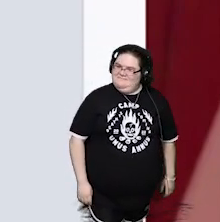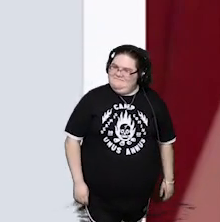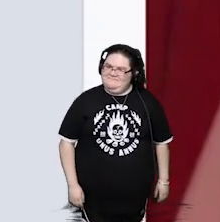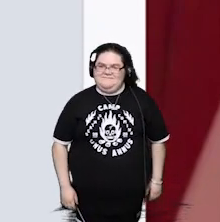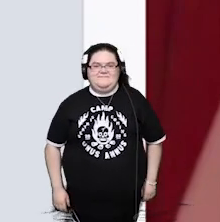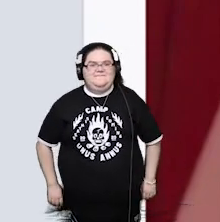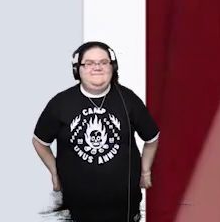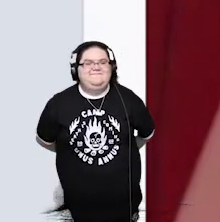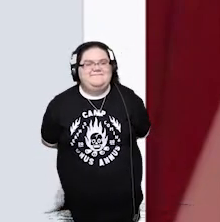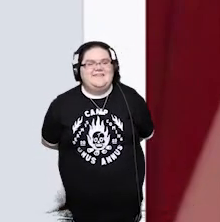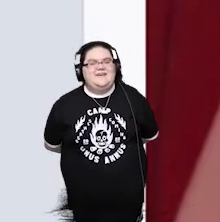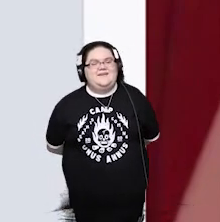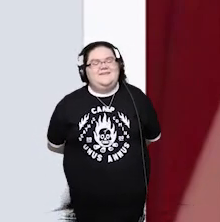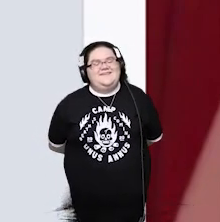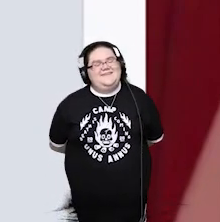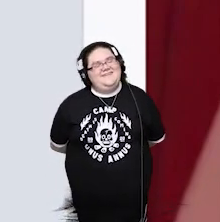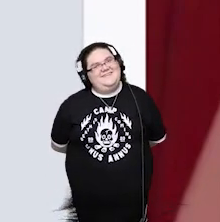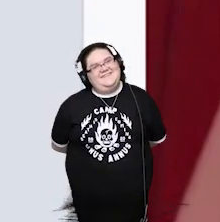video.